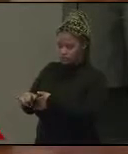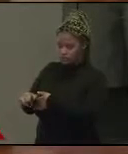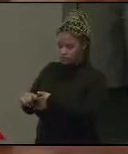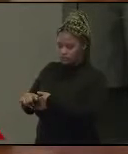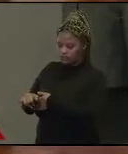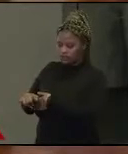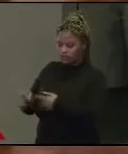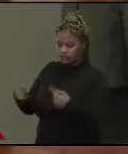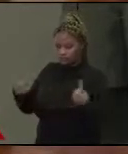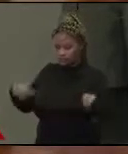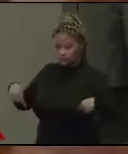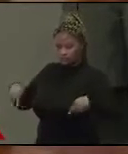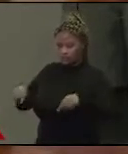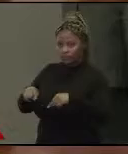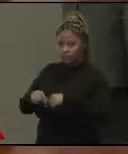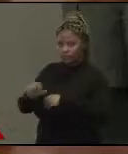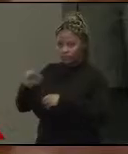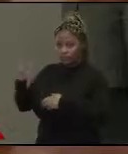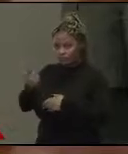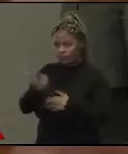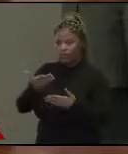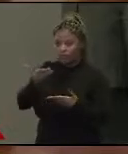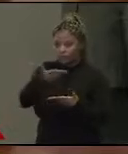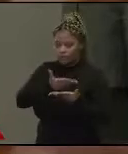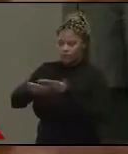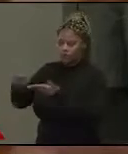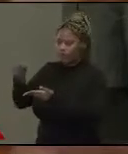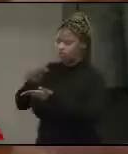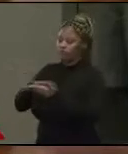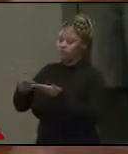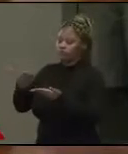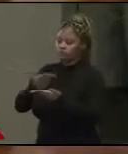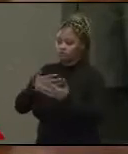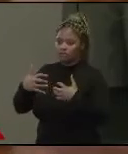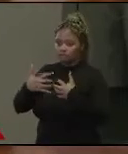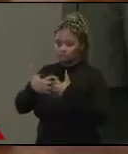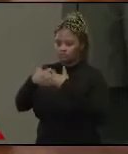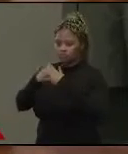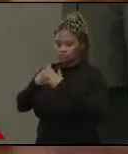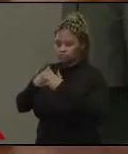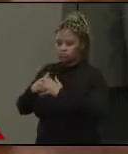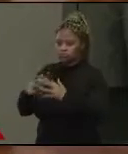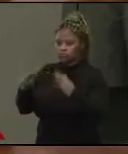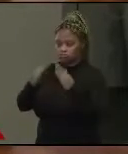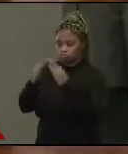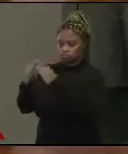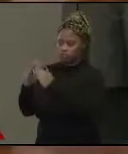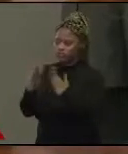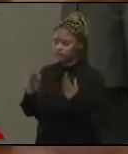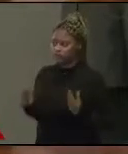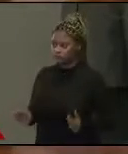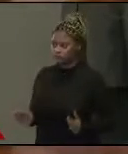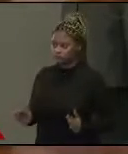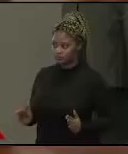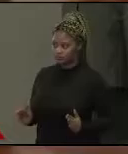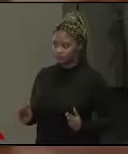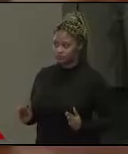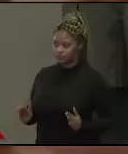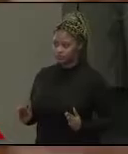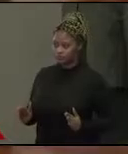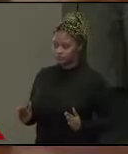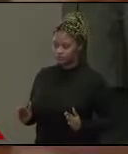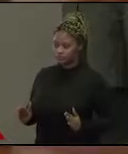roof to converse on the establishment of human settlement. The multiplicity of the strategic partners here will